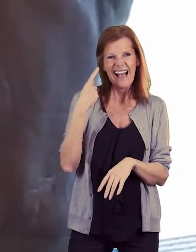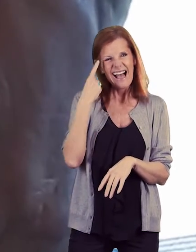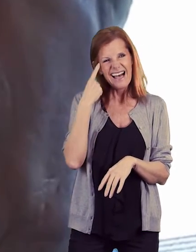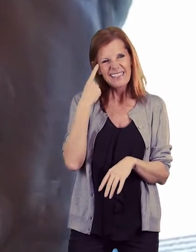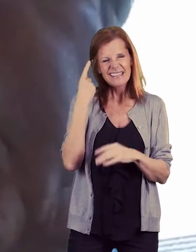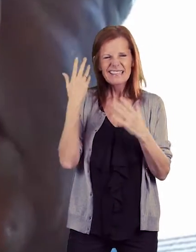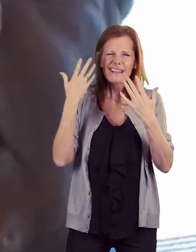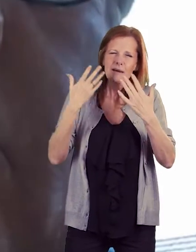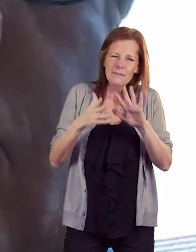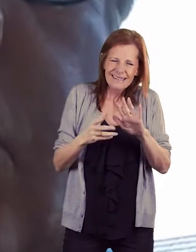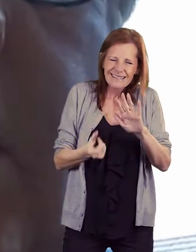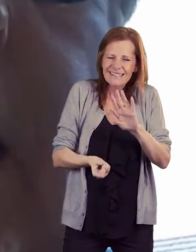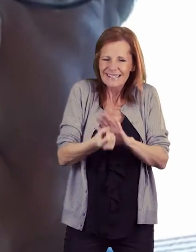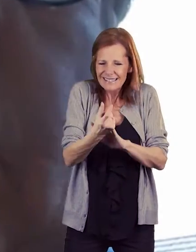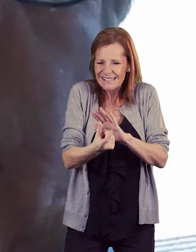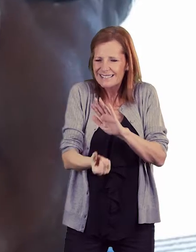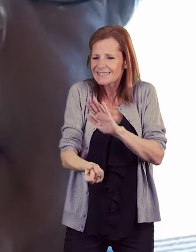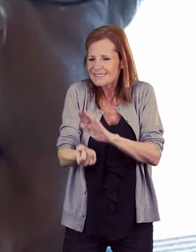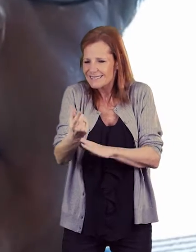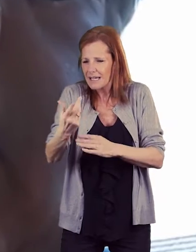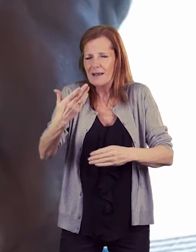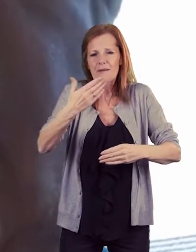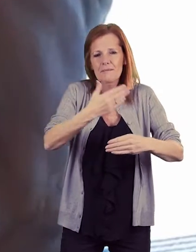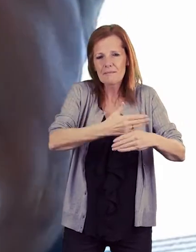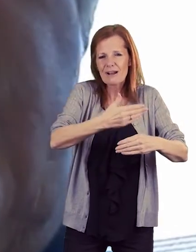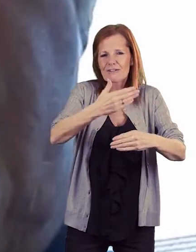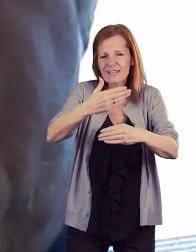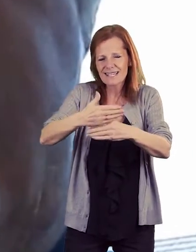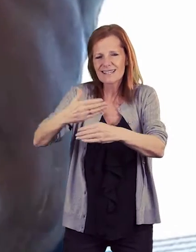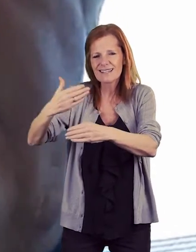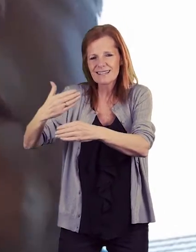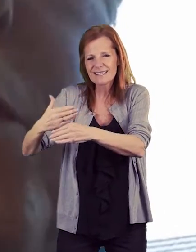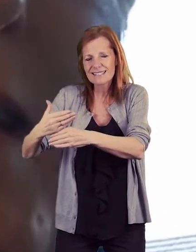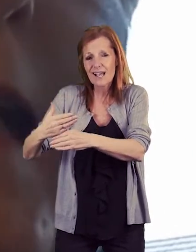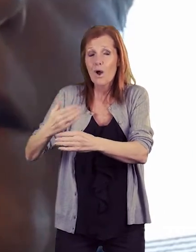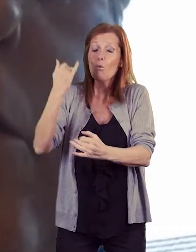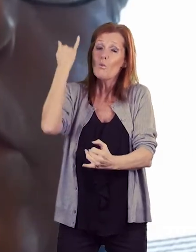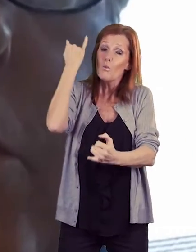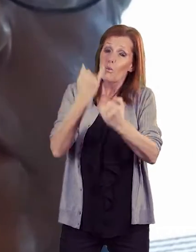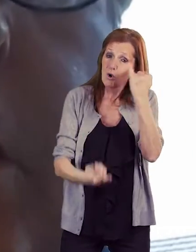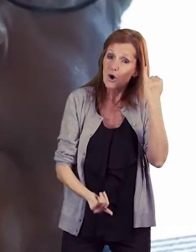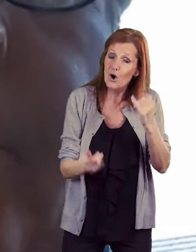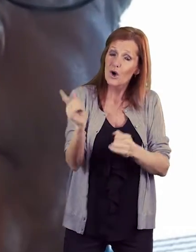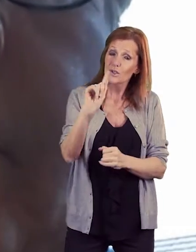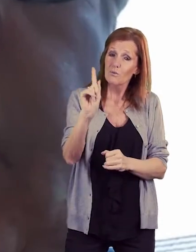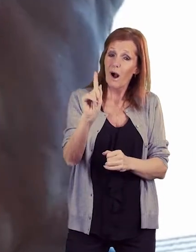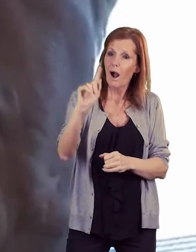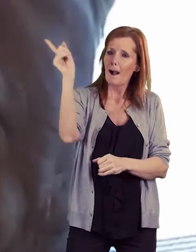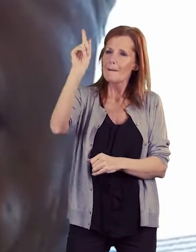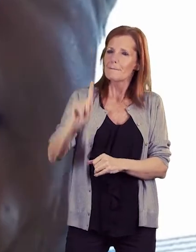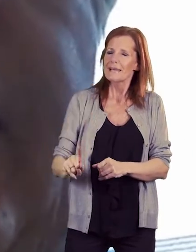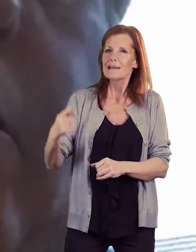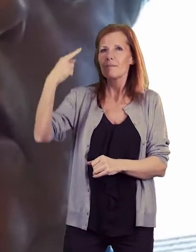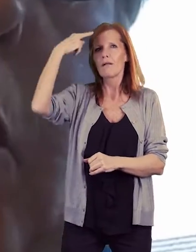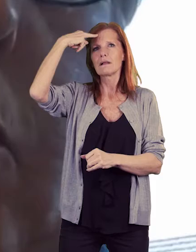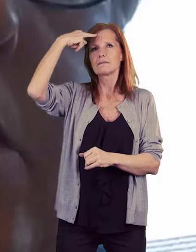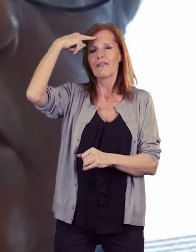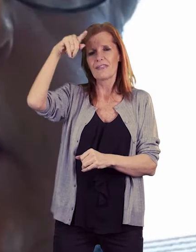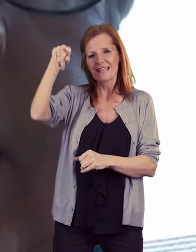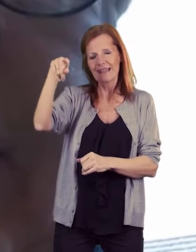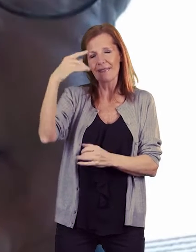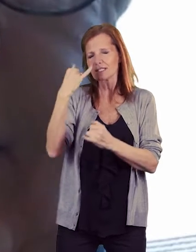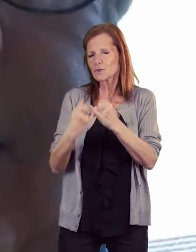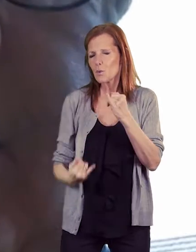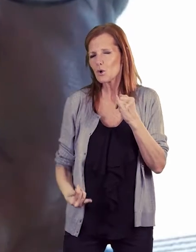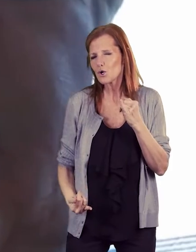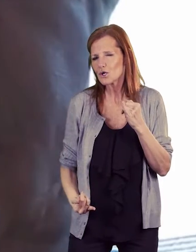like obstacles in the way, and I do find it's people's ignorance, not thinking out of the box,